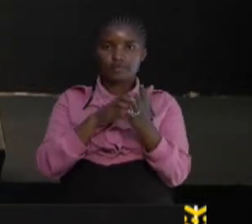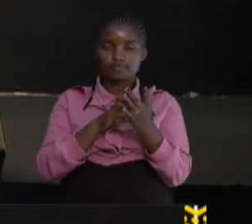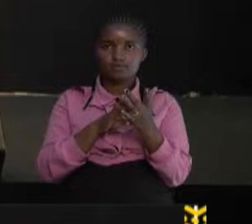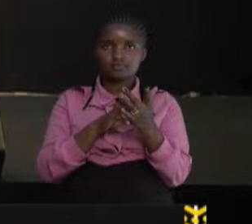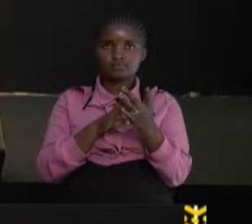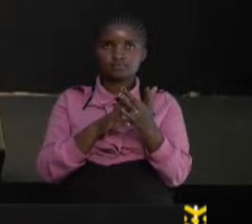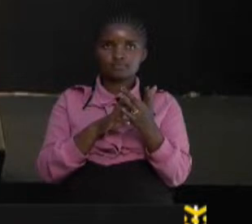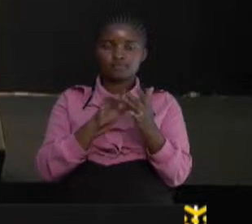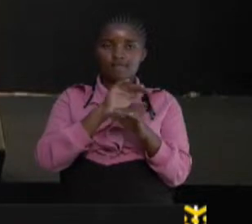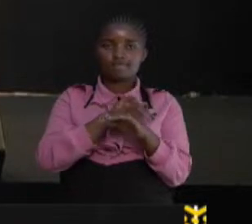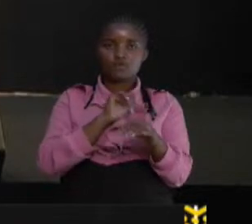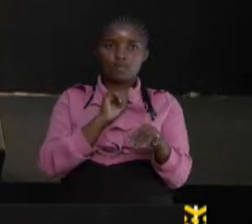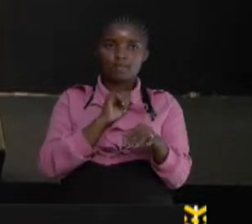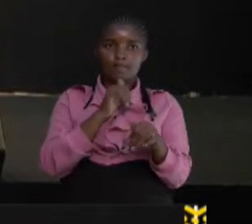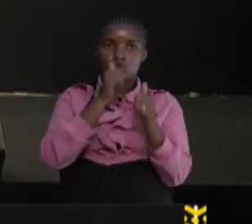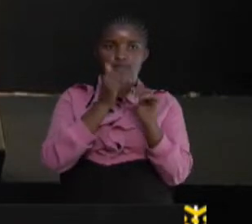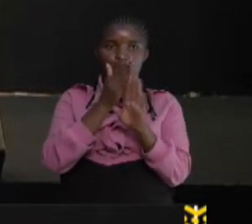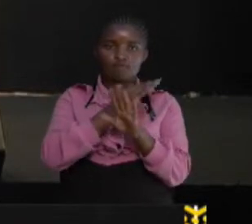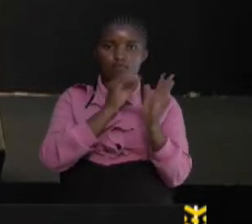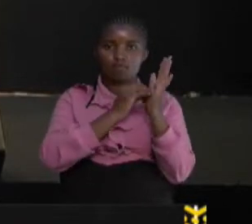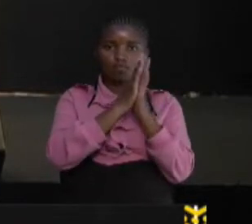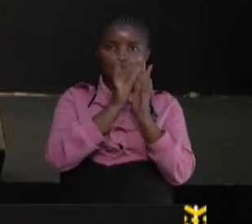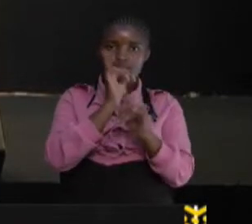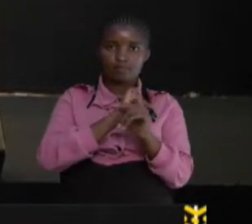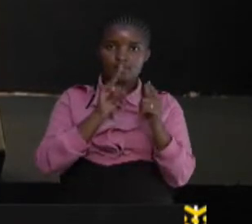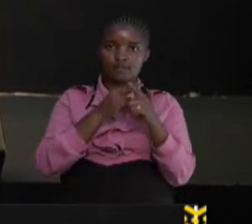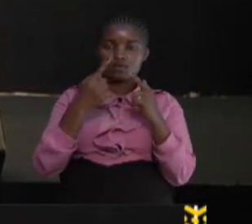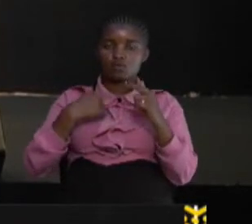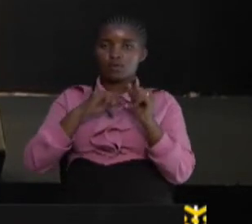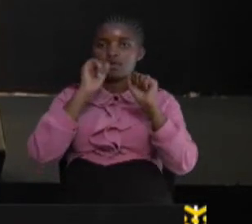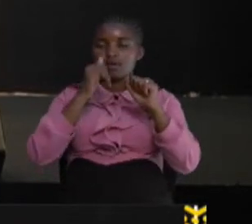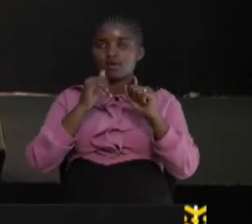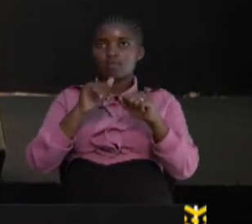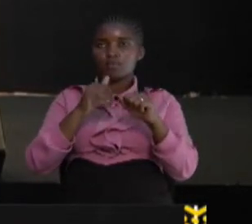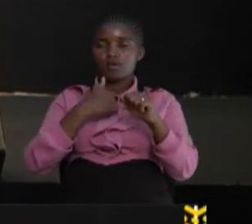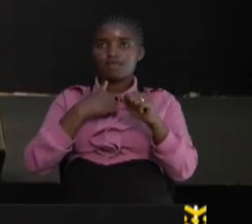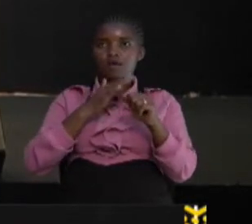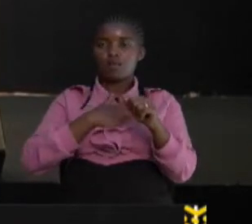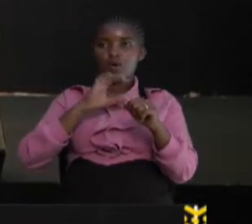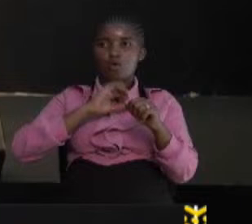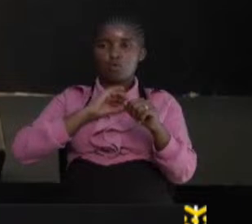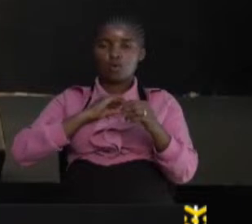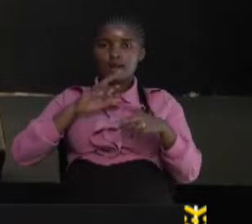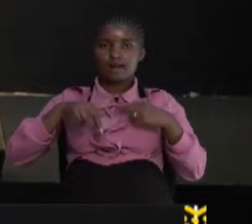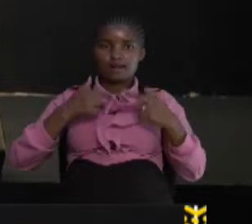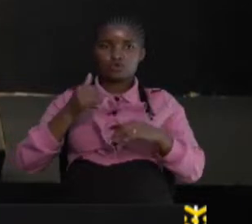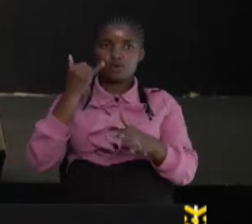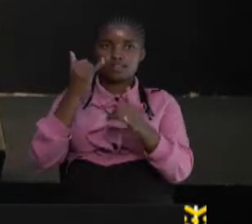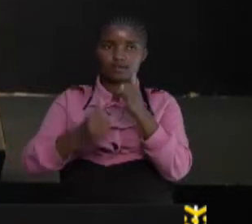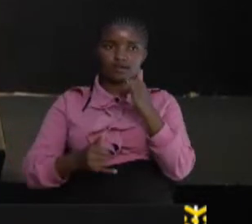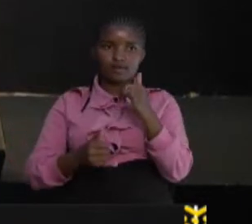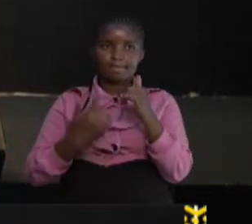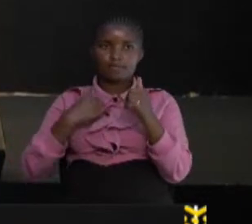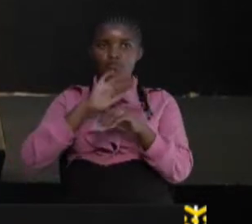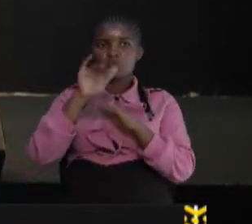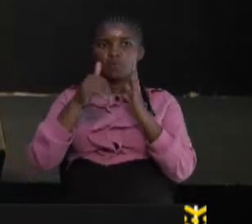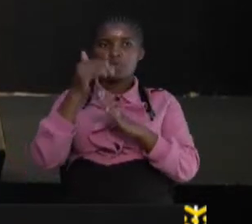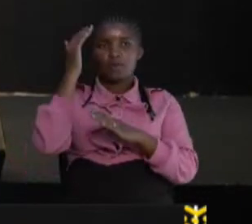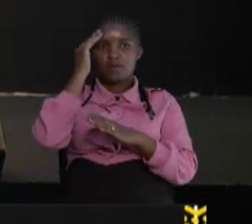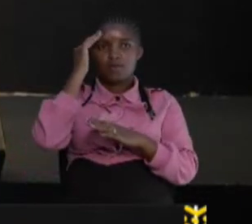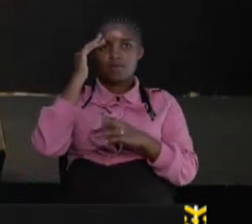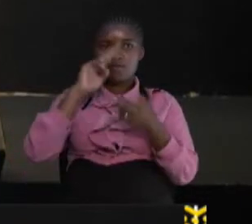we stitch content from that are already posted and put our own reactions at the end. Then there's, we all know hashtags, which